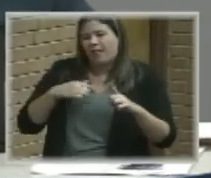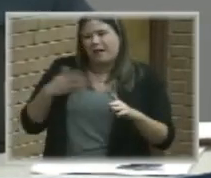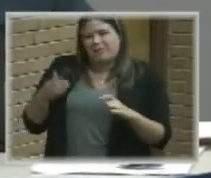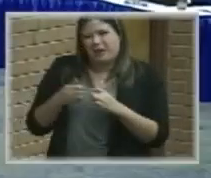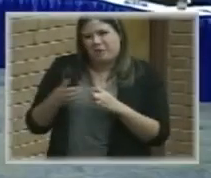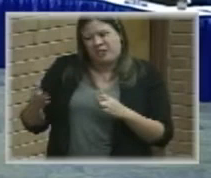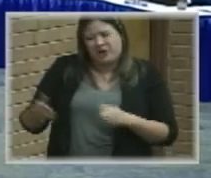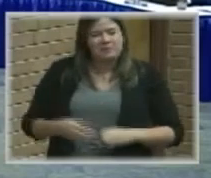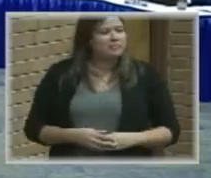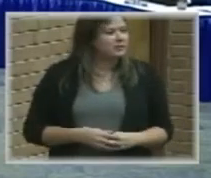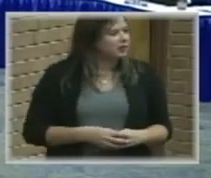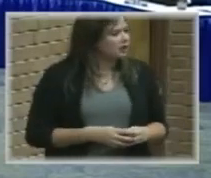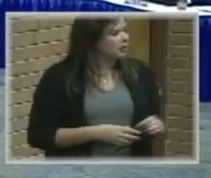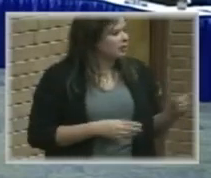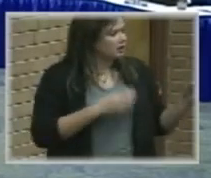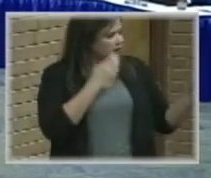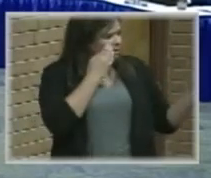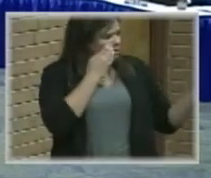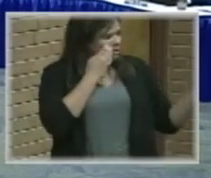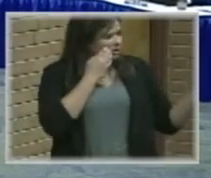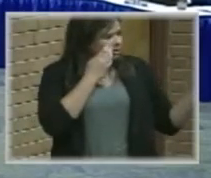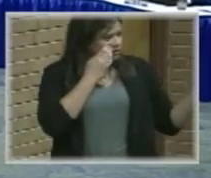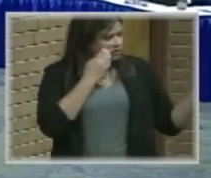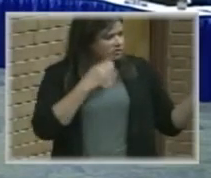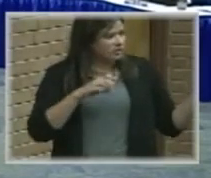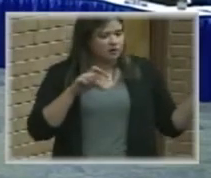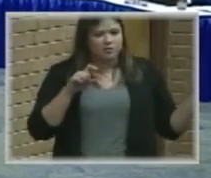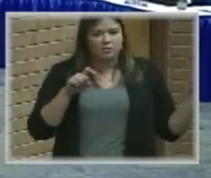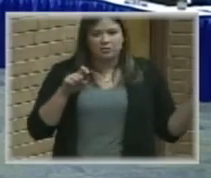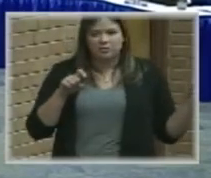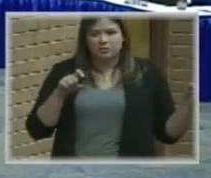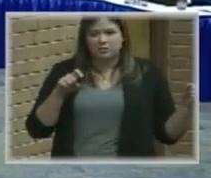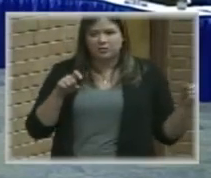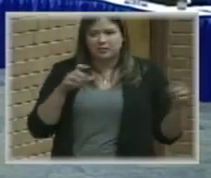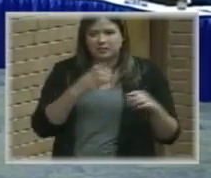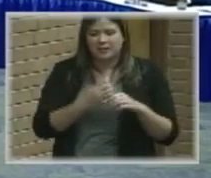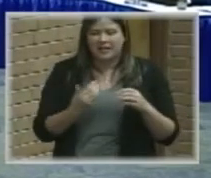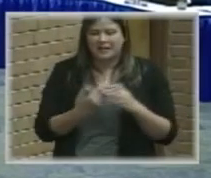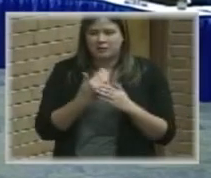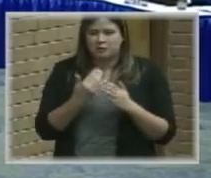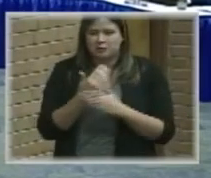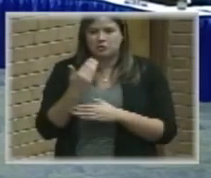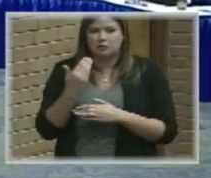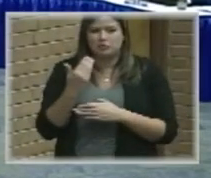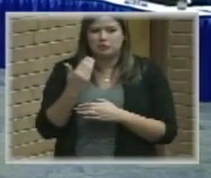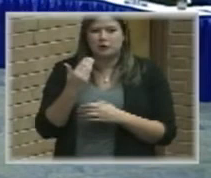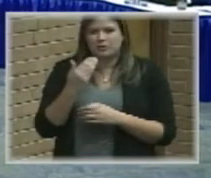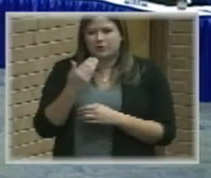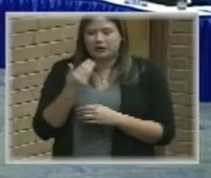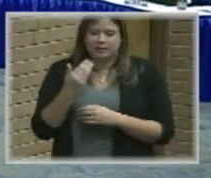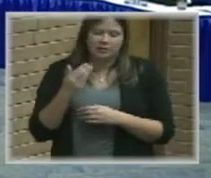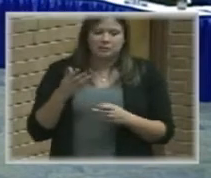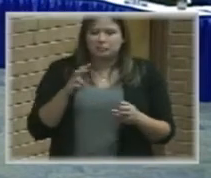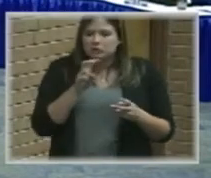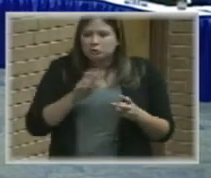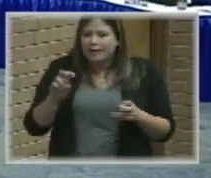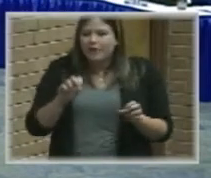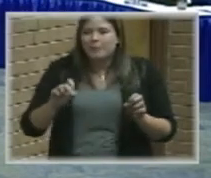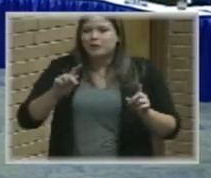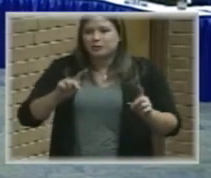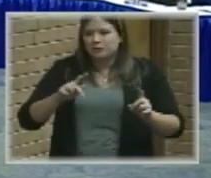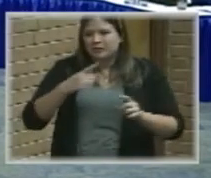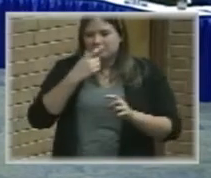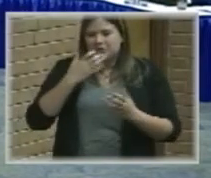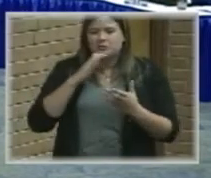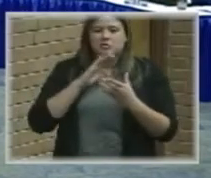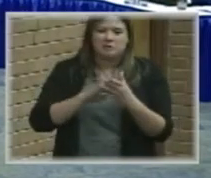Well, so you get a new car and she gets a trip to China. So at least both. Yeah. So that's fantastic. That's